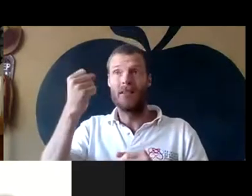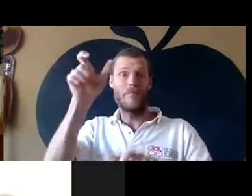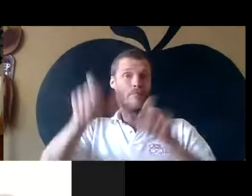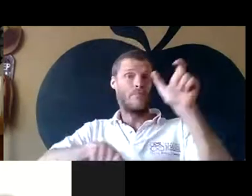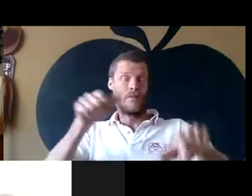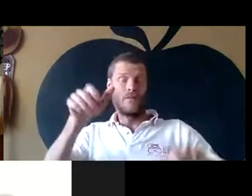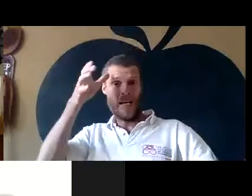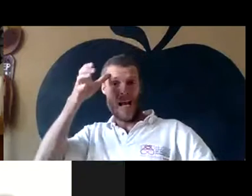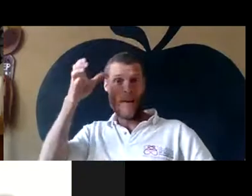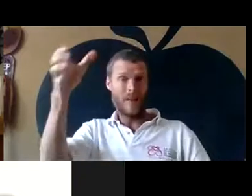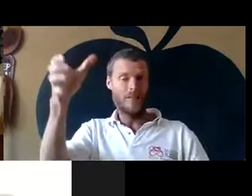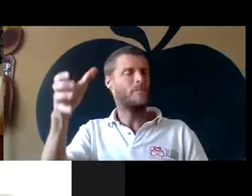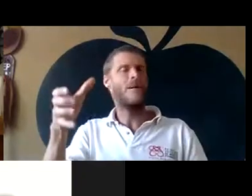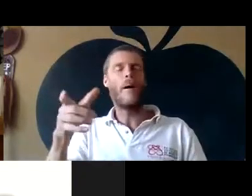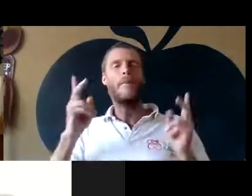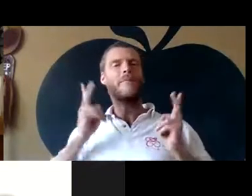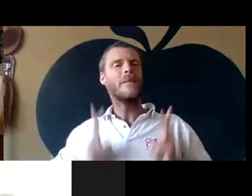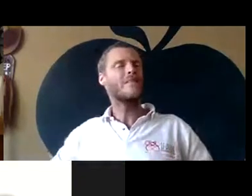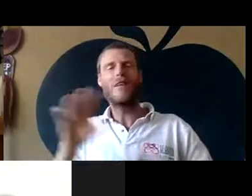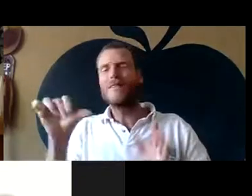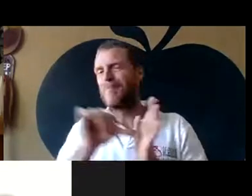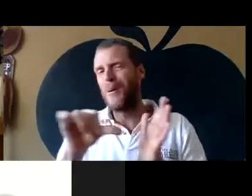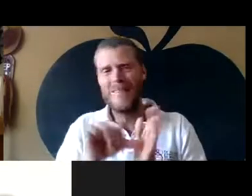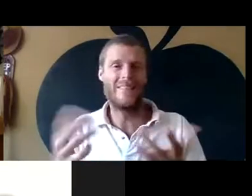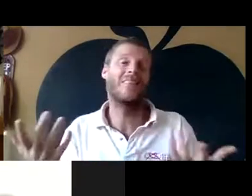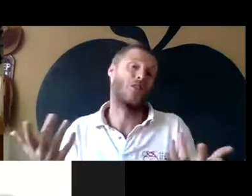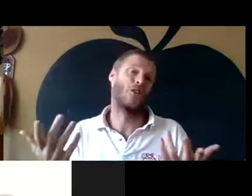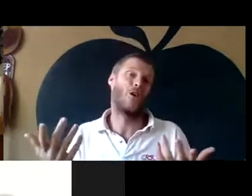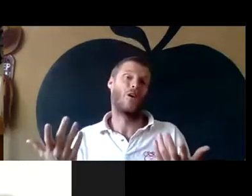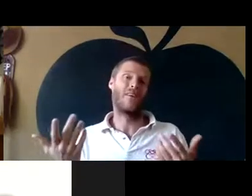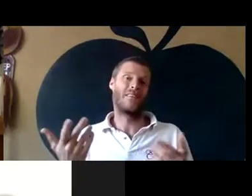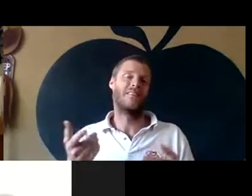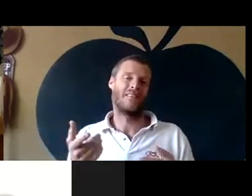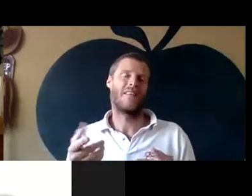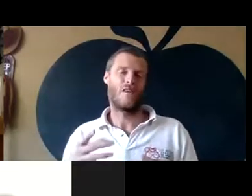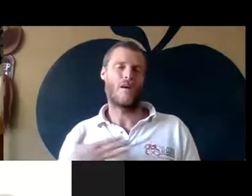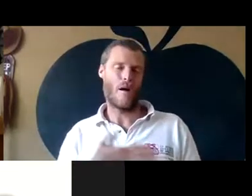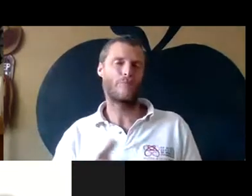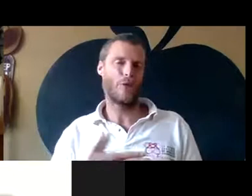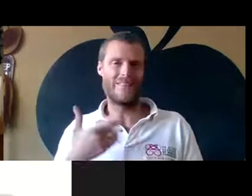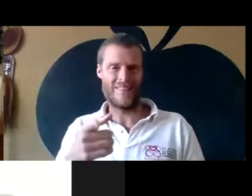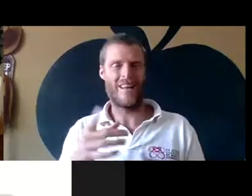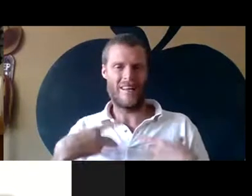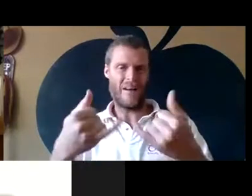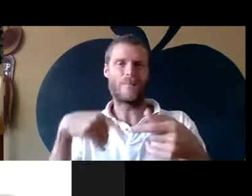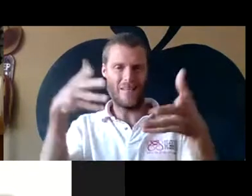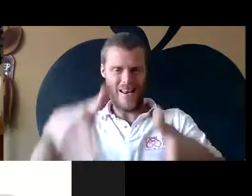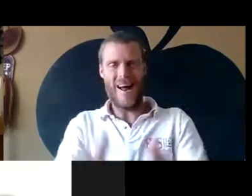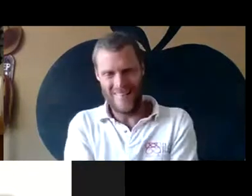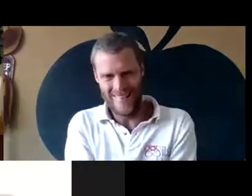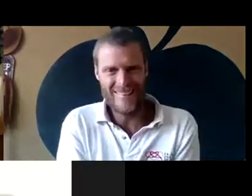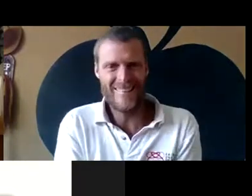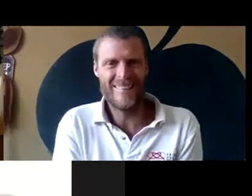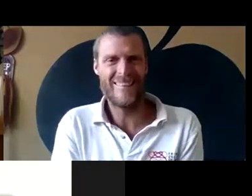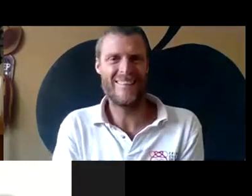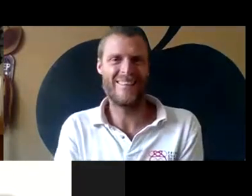brain. Everybody's equally important. Everybody is capacitated differently, but have